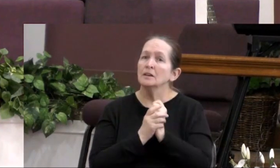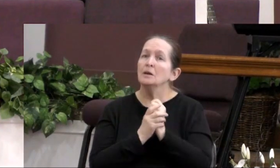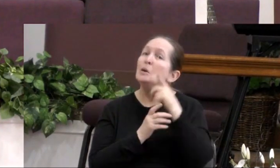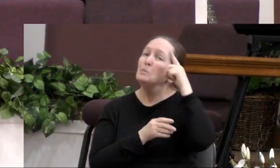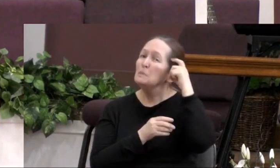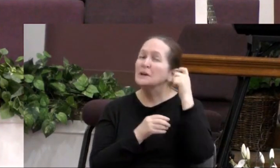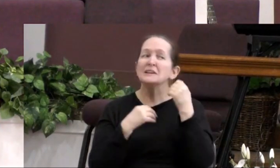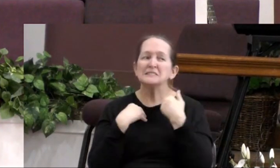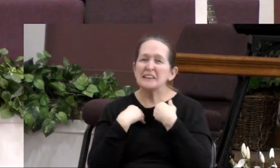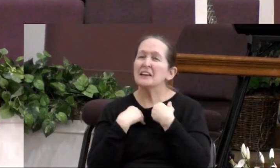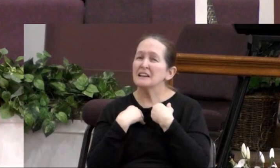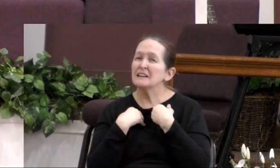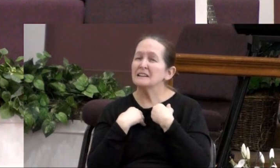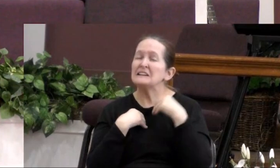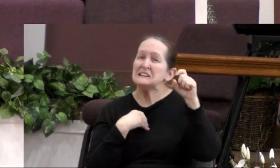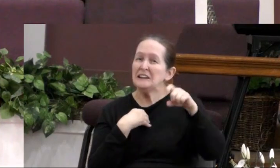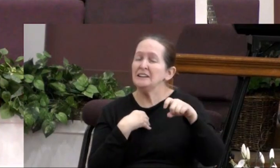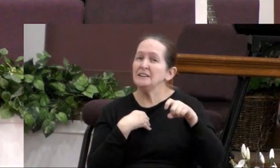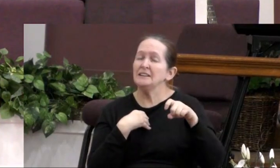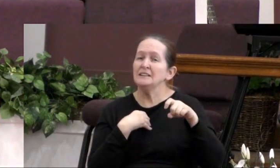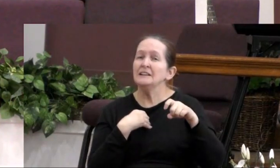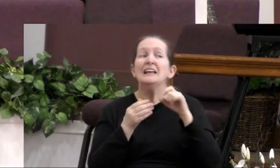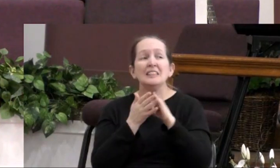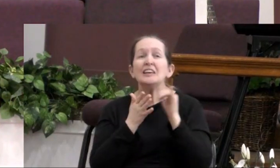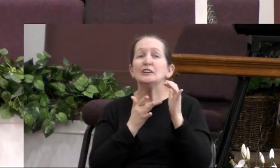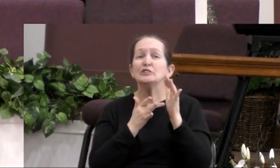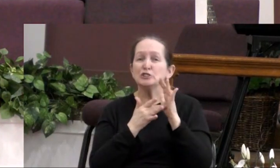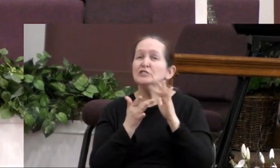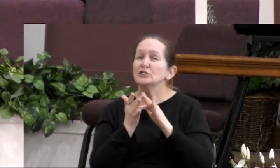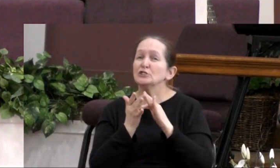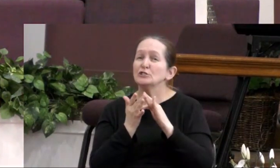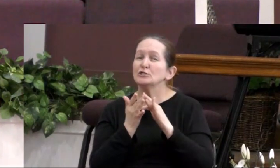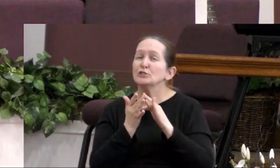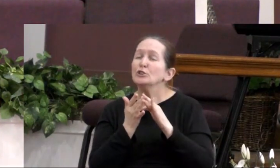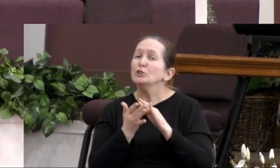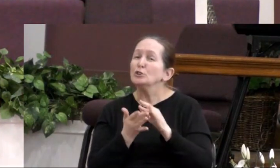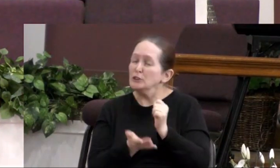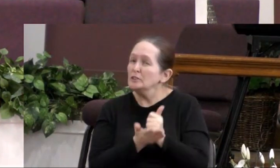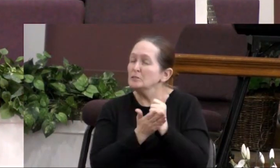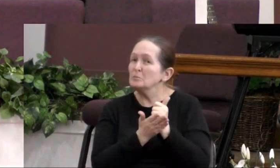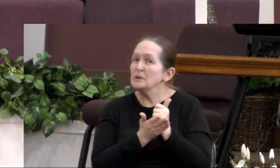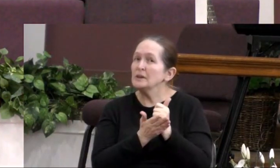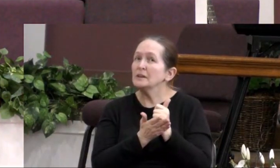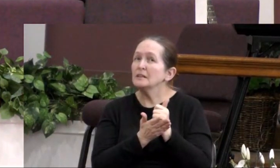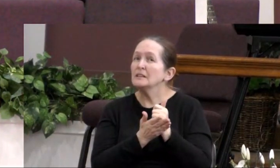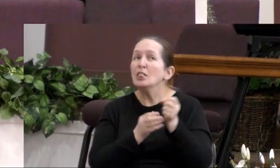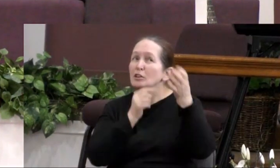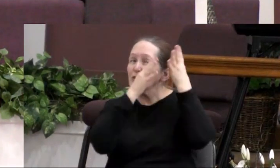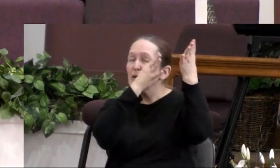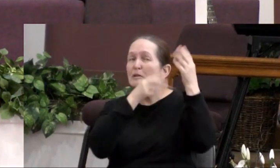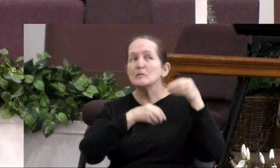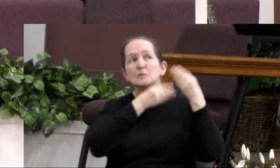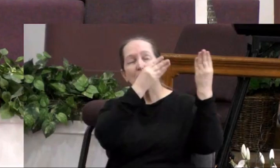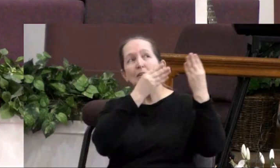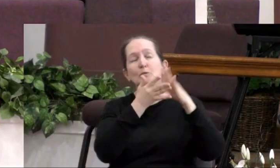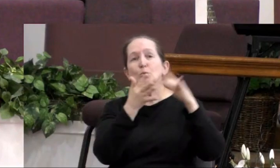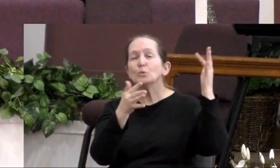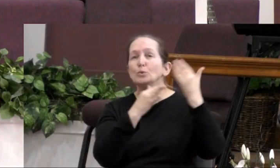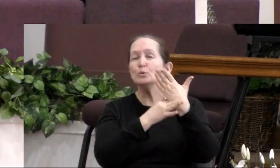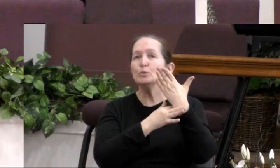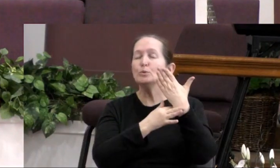Because he had a need that Jesus could meet, that the Father could be glorified through.